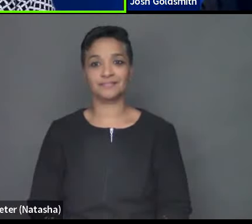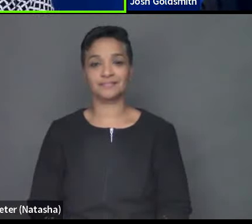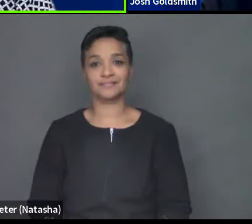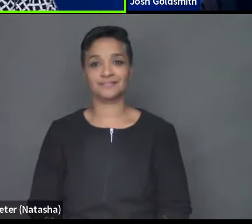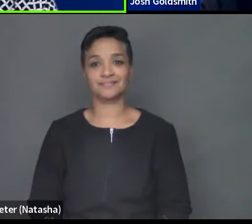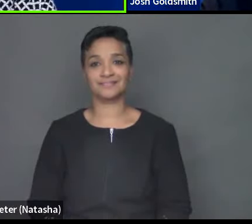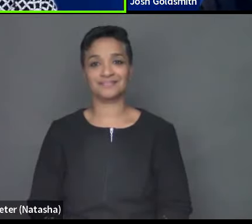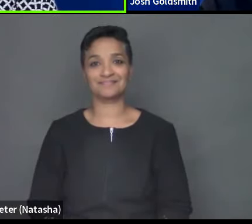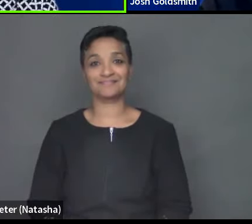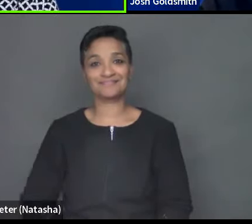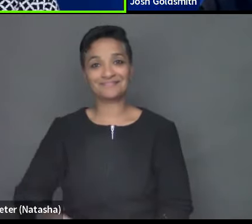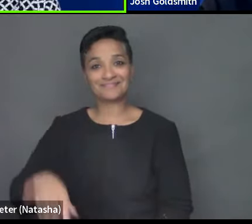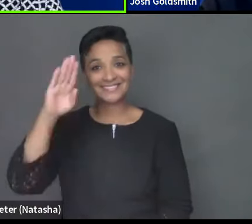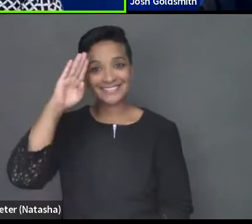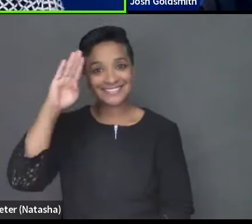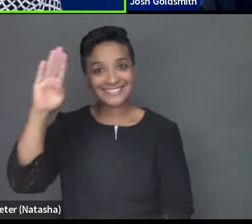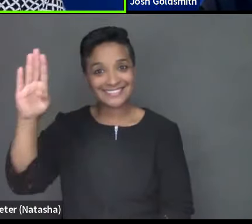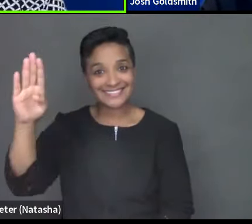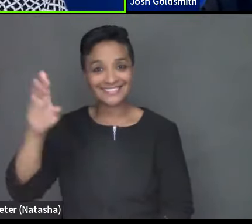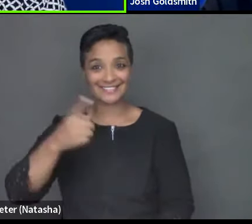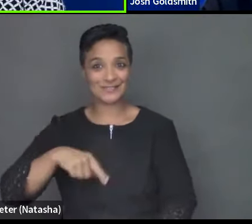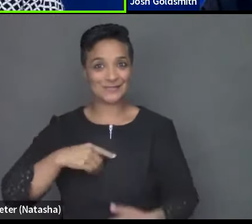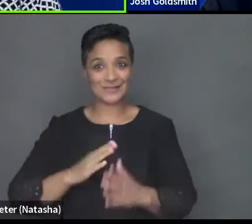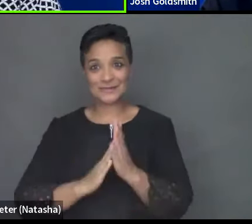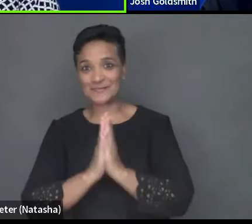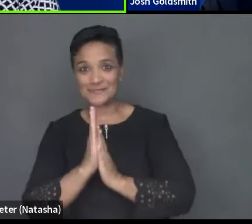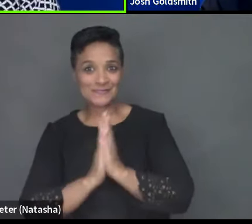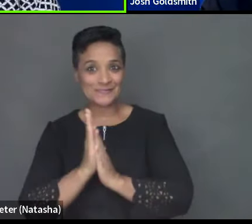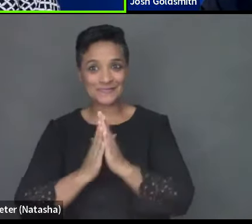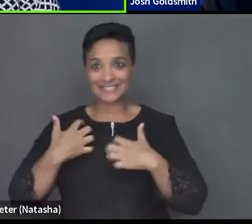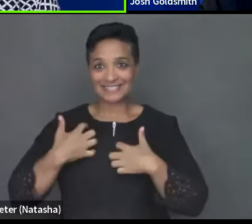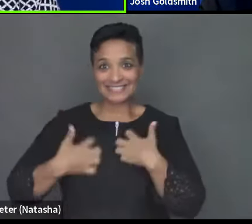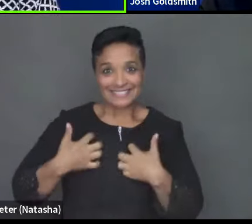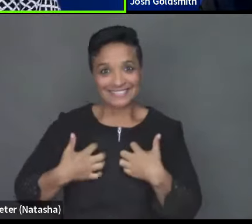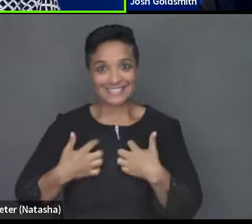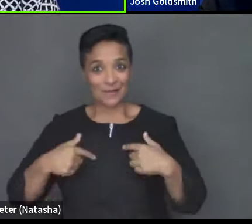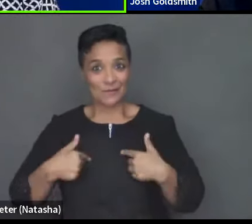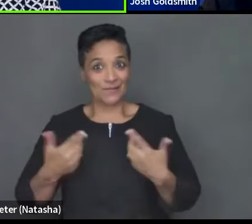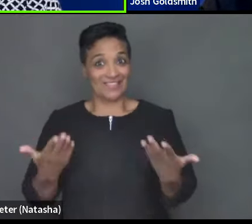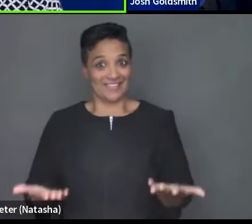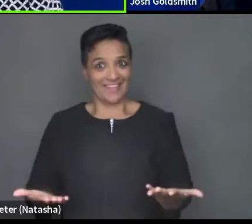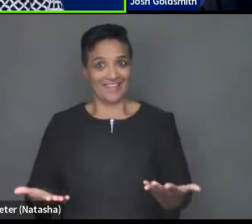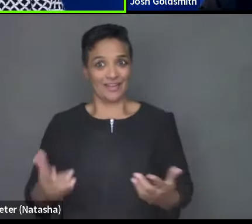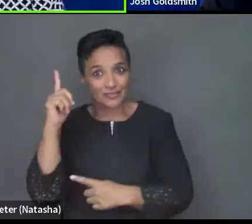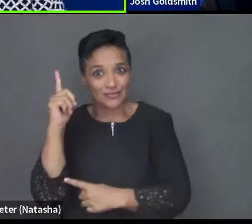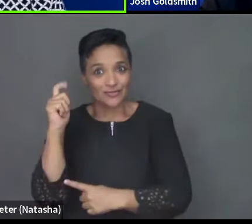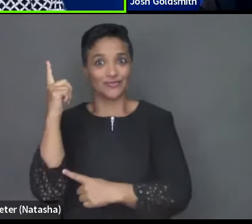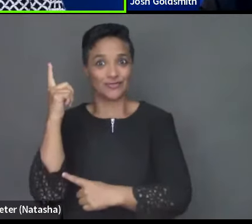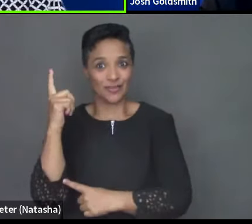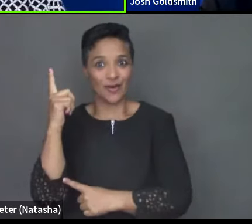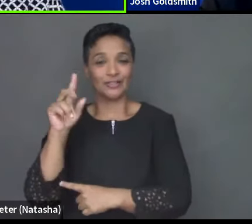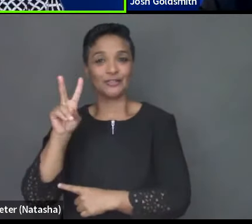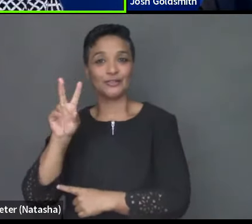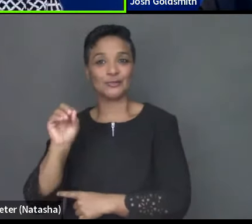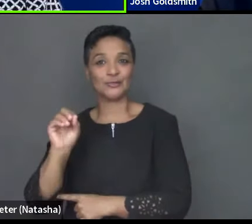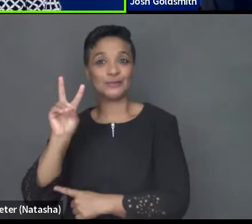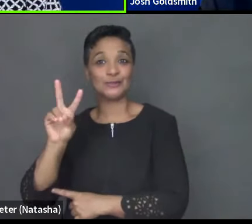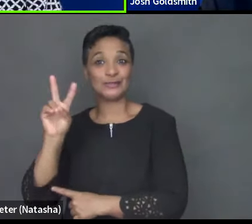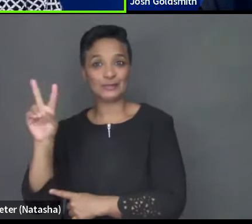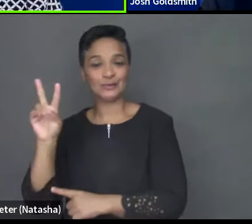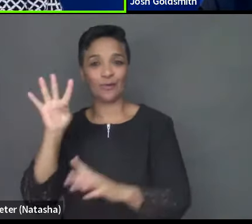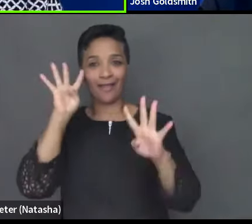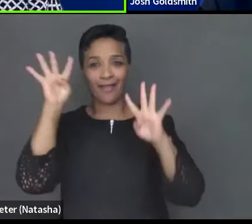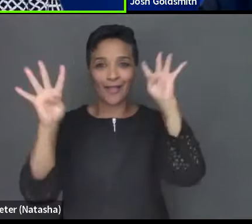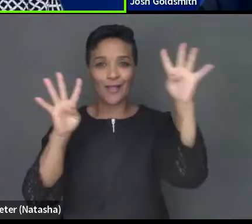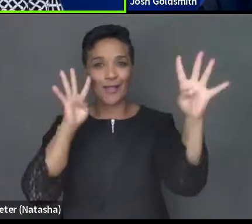Hello, everybody. We are so excited to finally be here for the kickoff call for the 2022 Innovation in